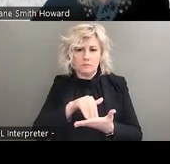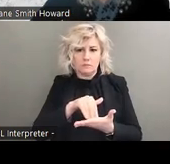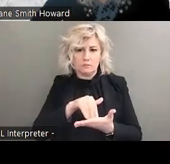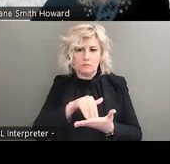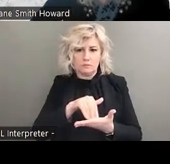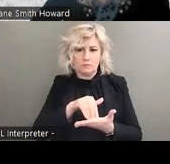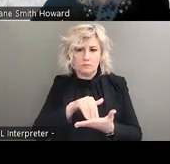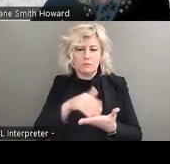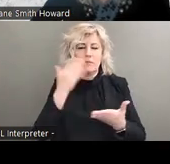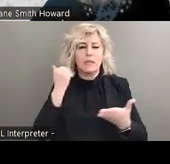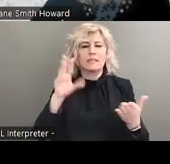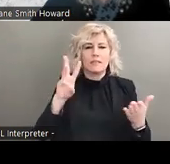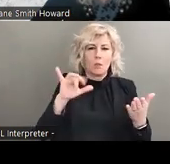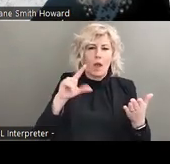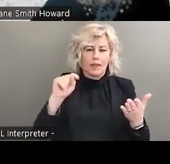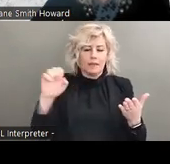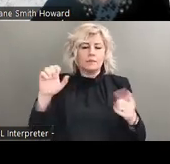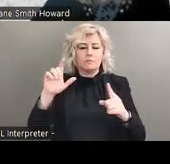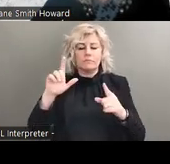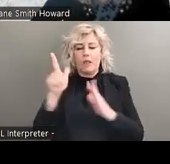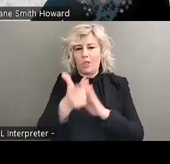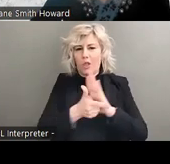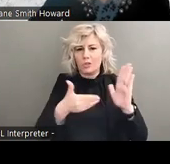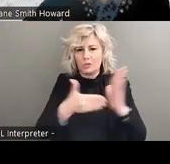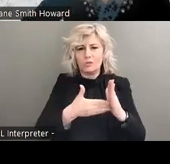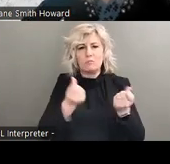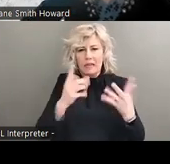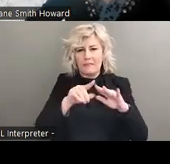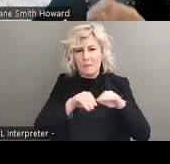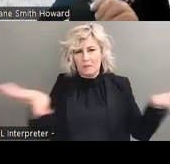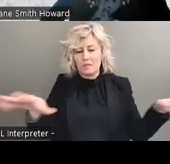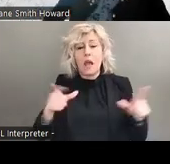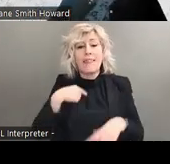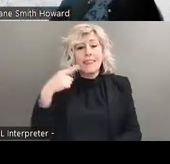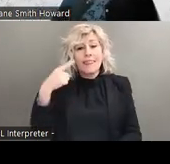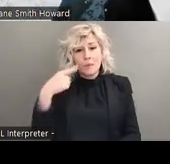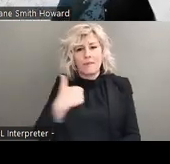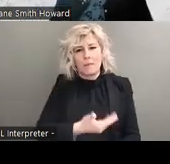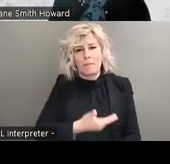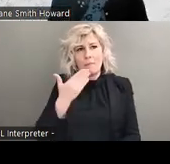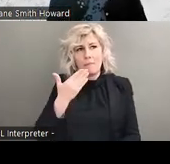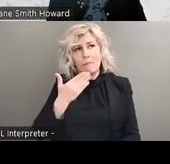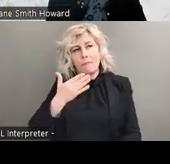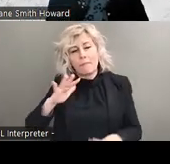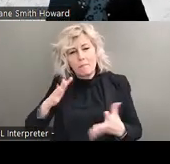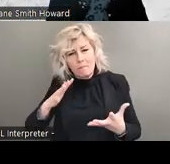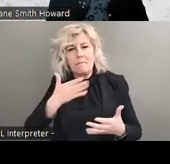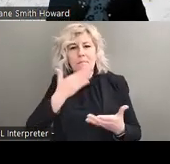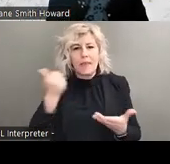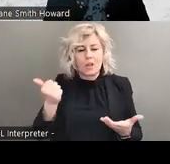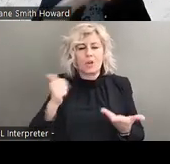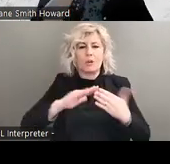Wyatt lawsuit, have been dispersed. So we have, I think, in some ways, a better